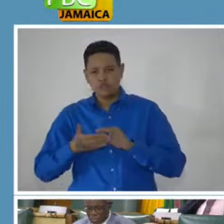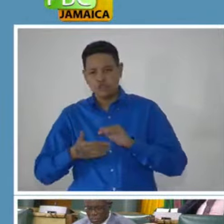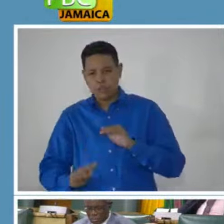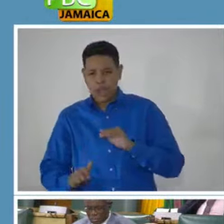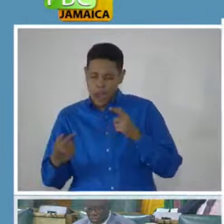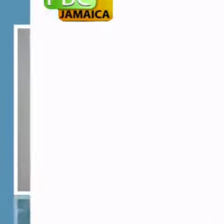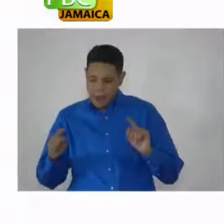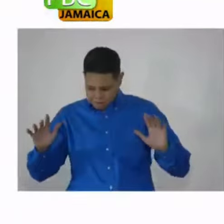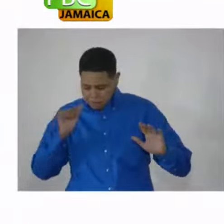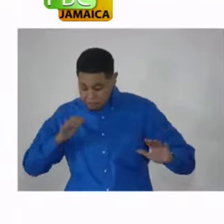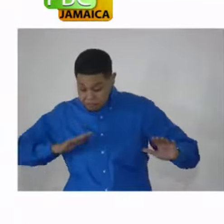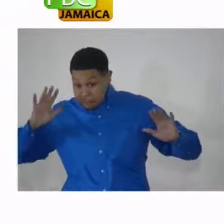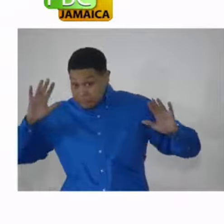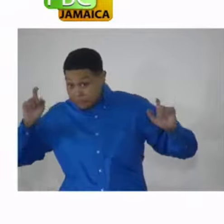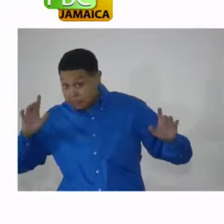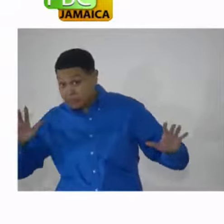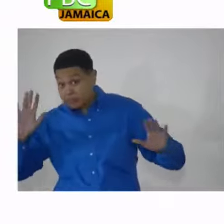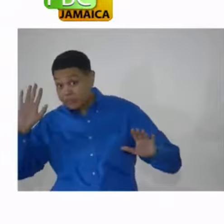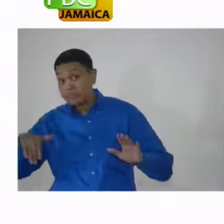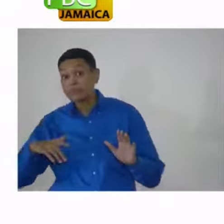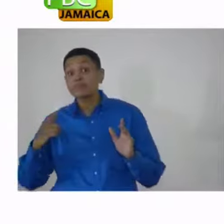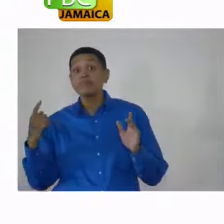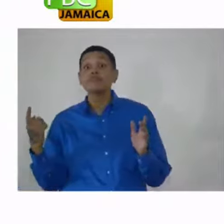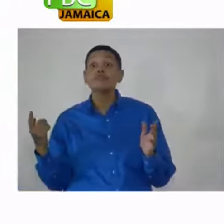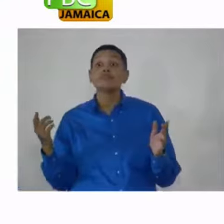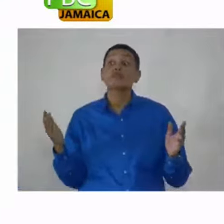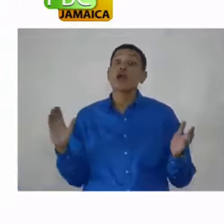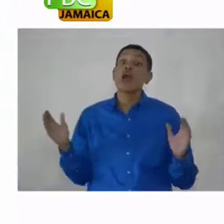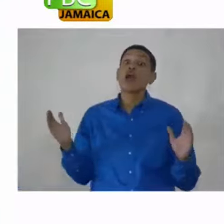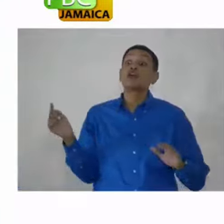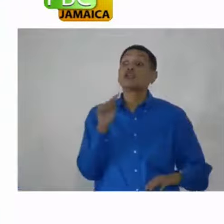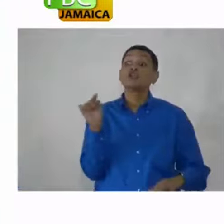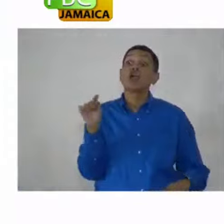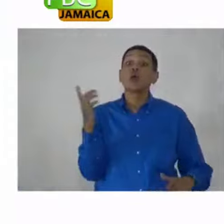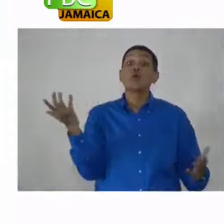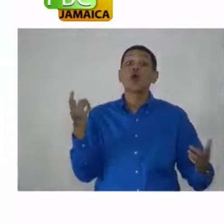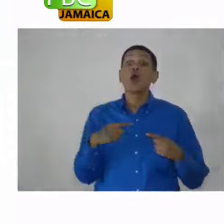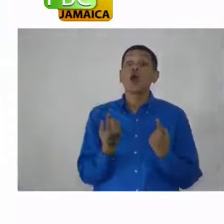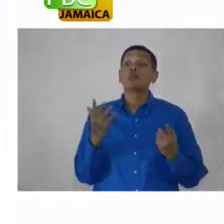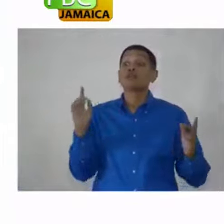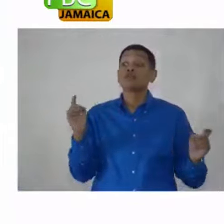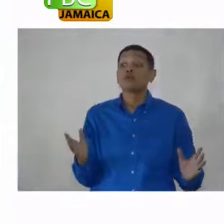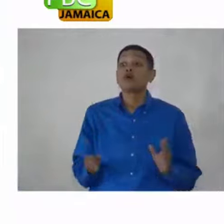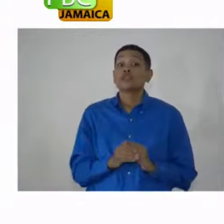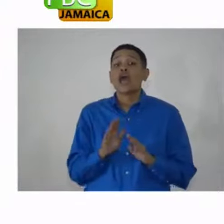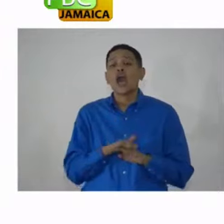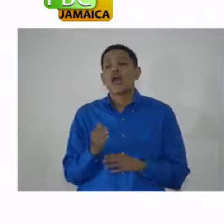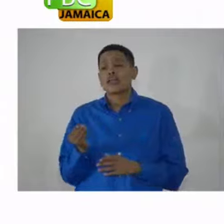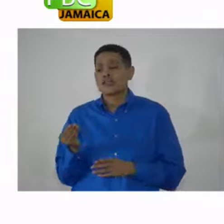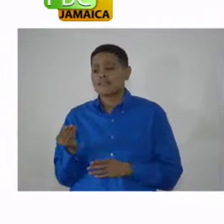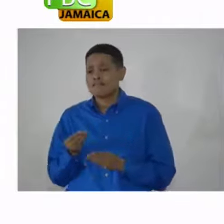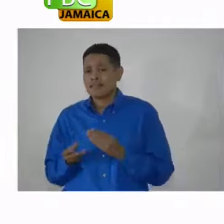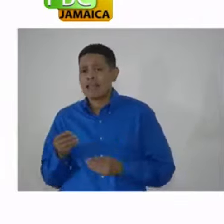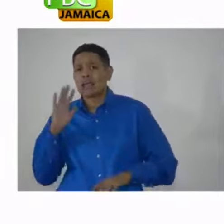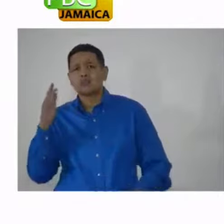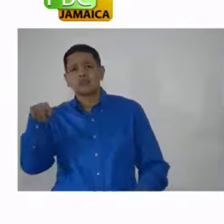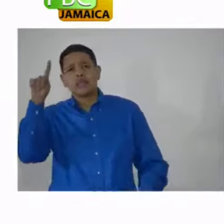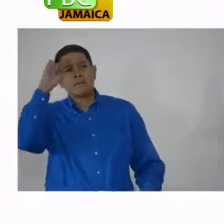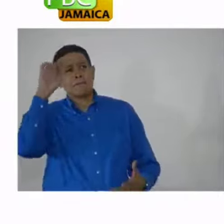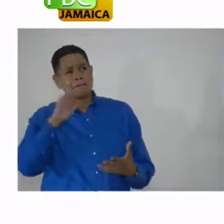Madam Speaker, contrary to what the opposition spokesman on finance would have us